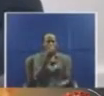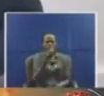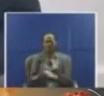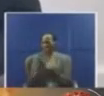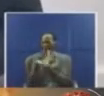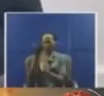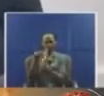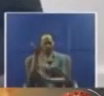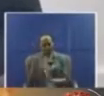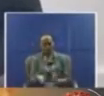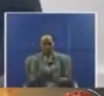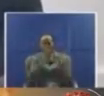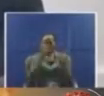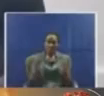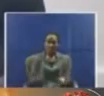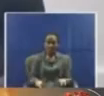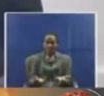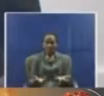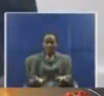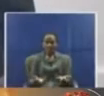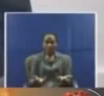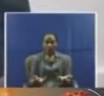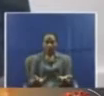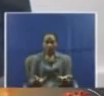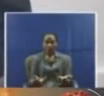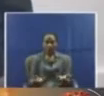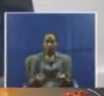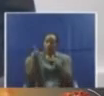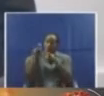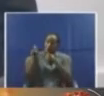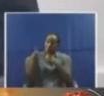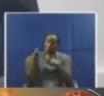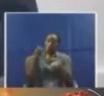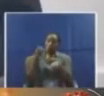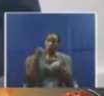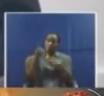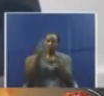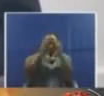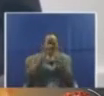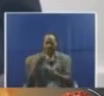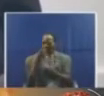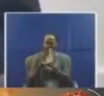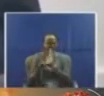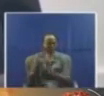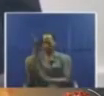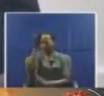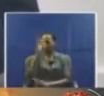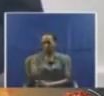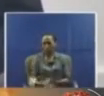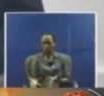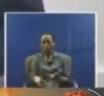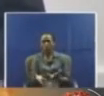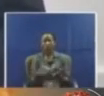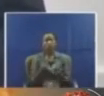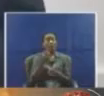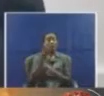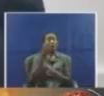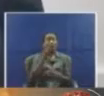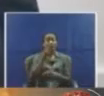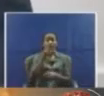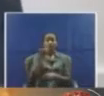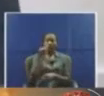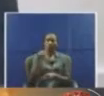fuel costs arising from the disrupted global supply chains. Electricity prices are set to rise. The Reserve Bank